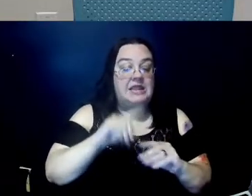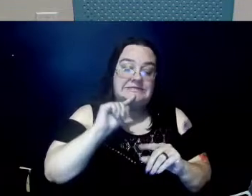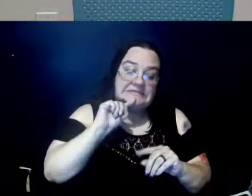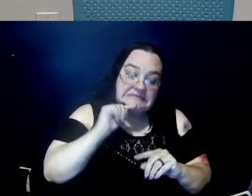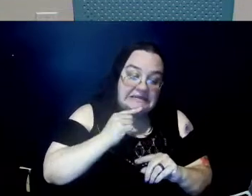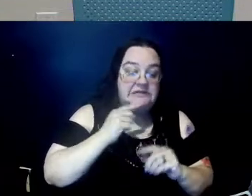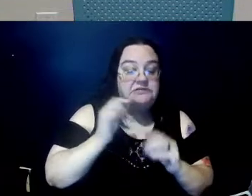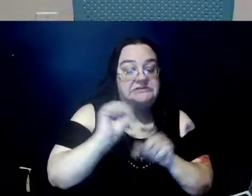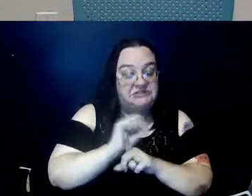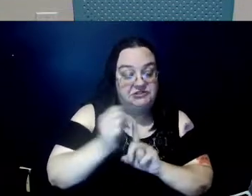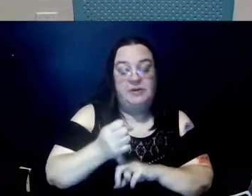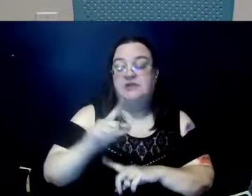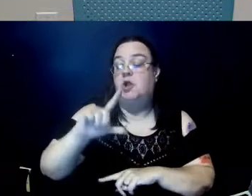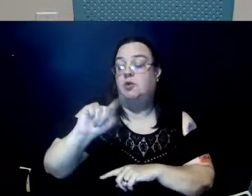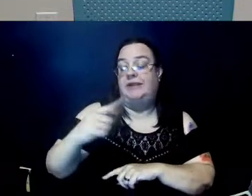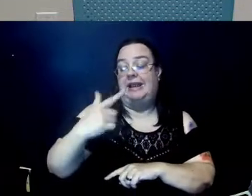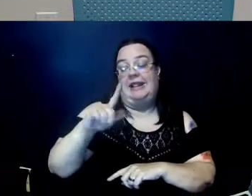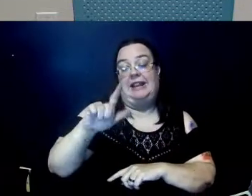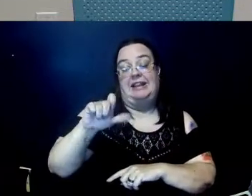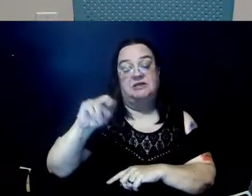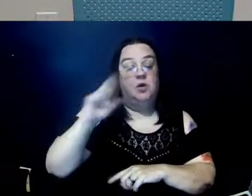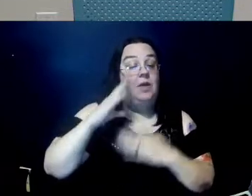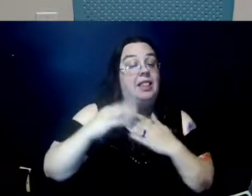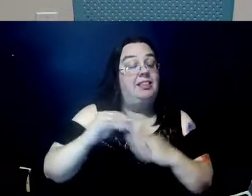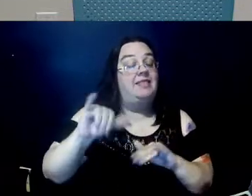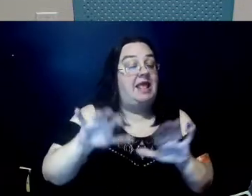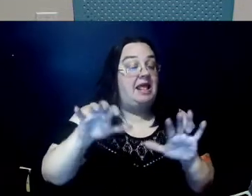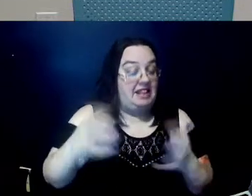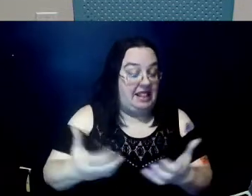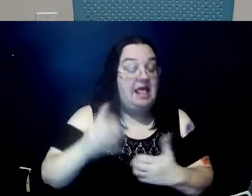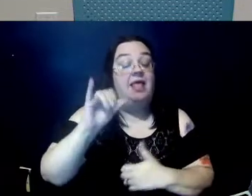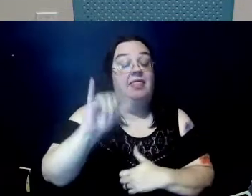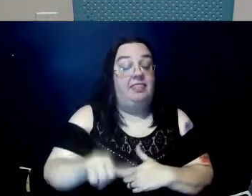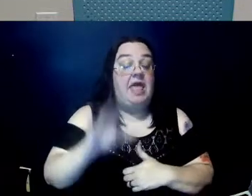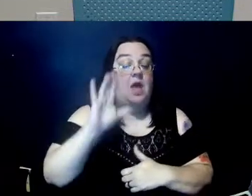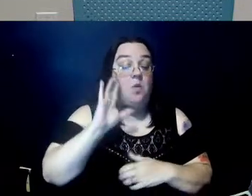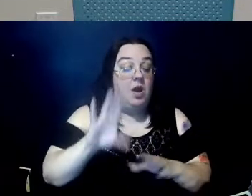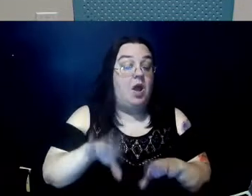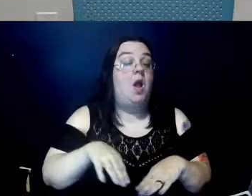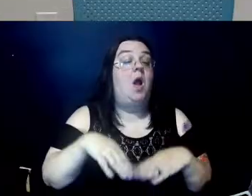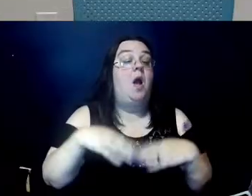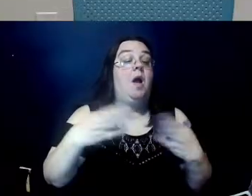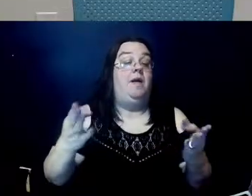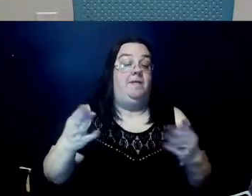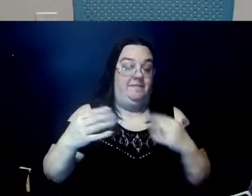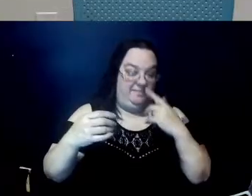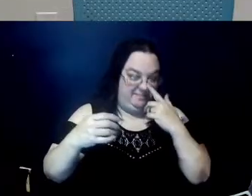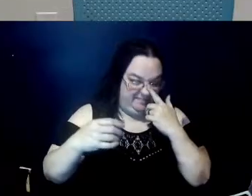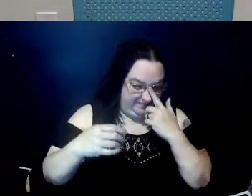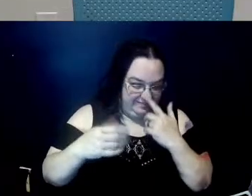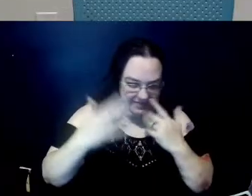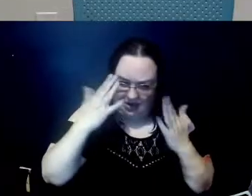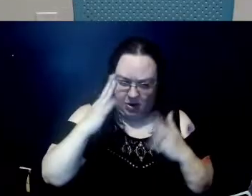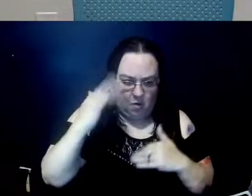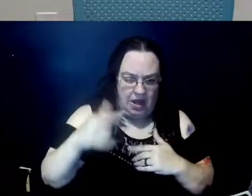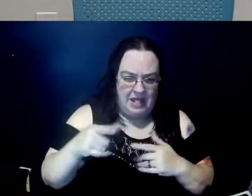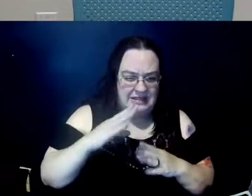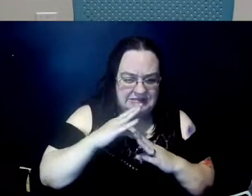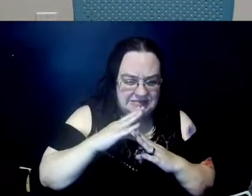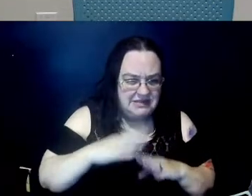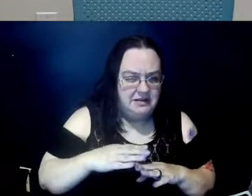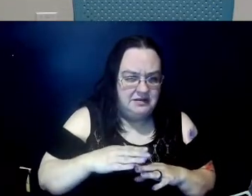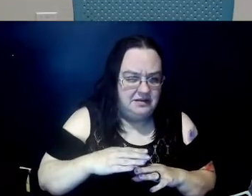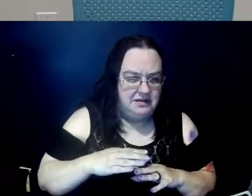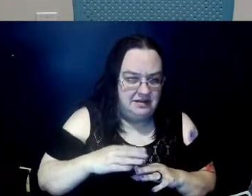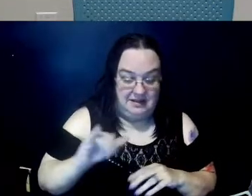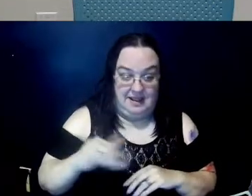that class. We've actually opened that up. I don't know why they're still, huh? Is